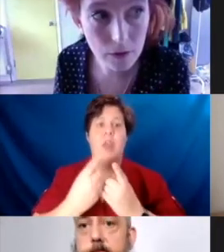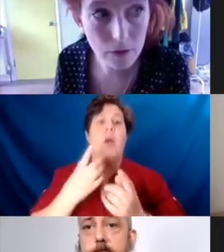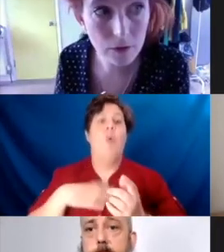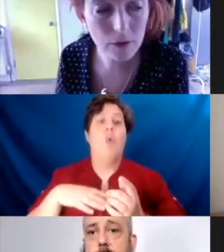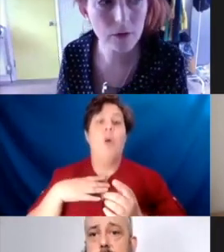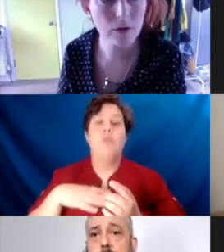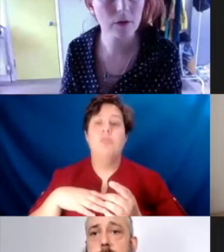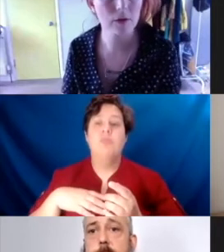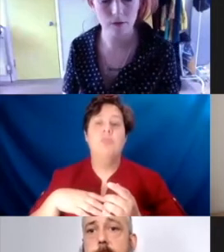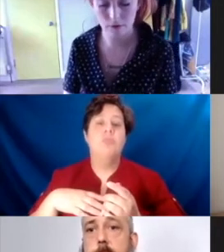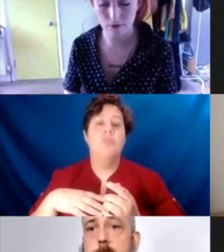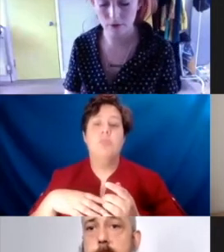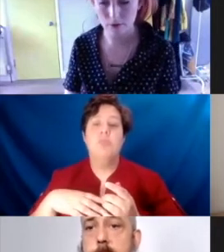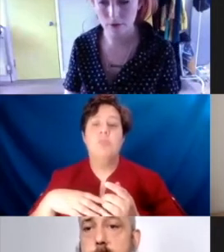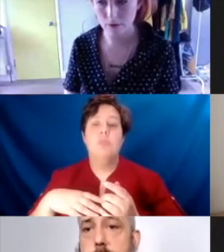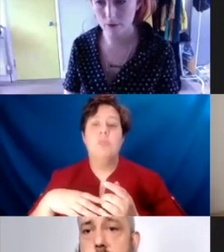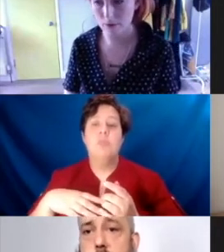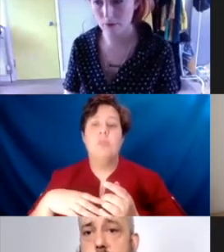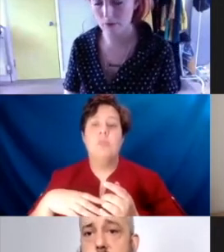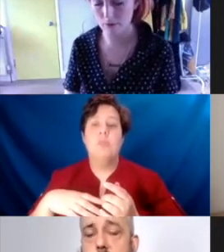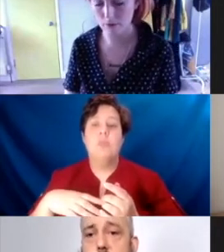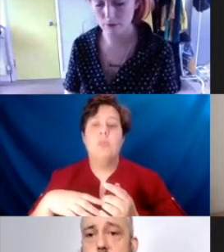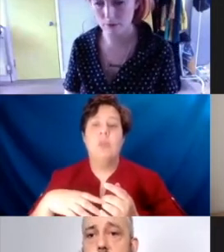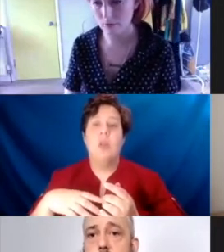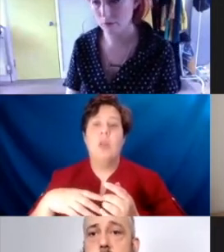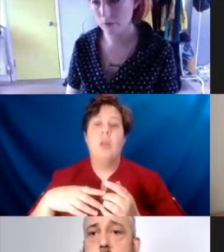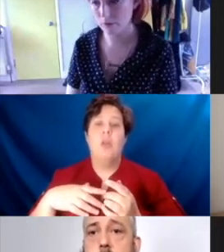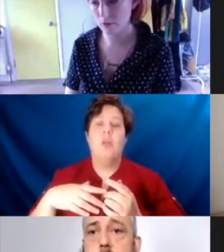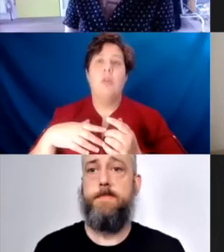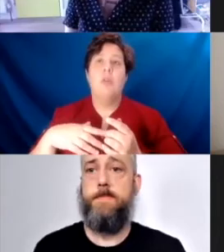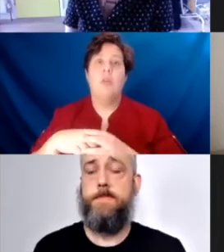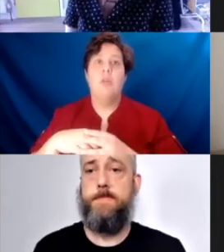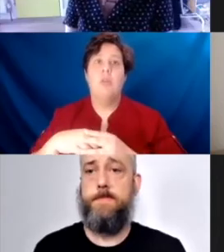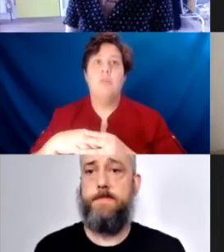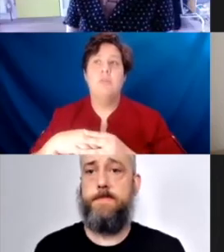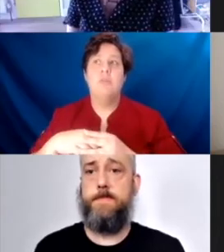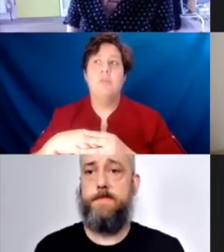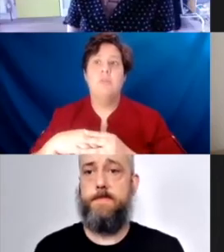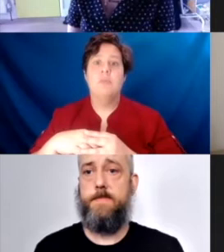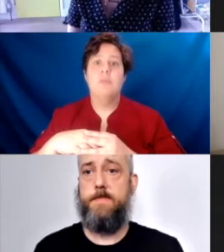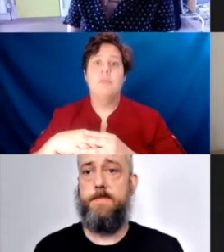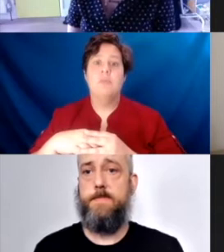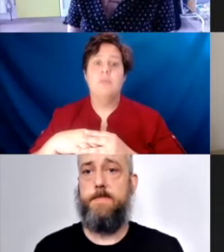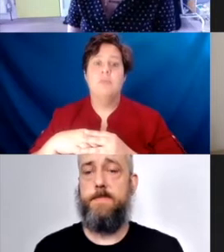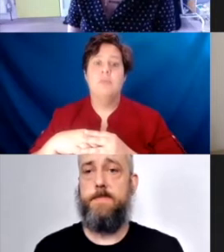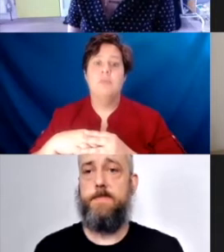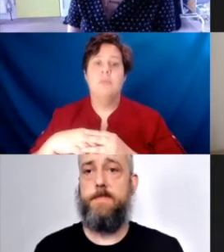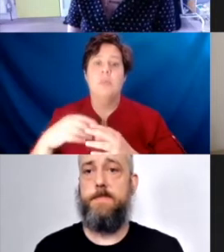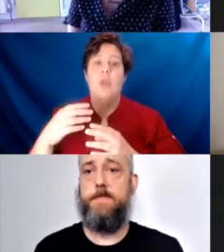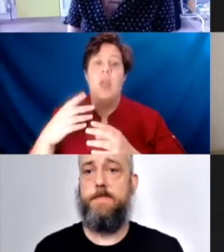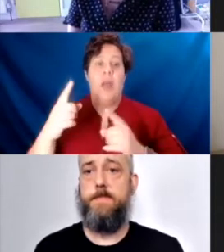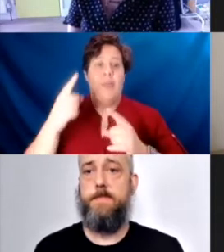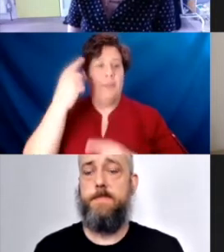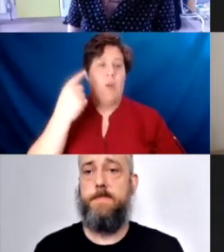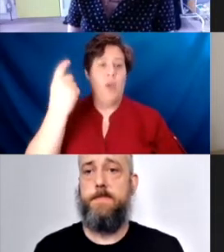the insurance, like the things when you ever do something that's I can't think of the word, like the insurance involved,